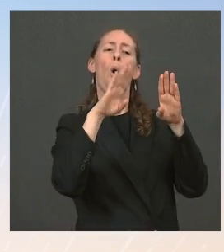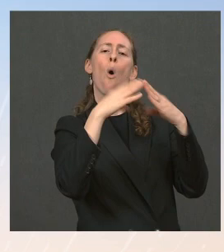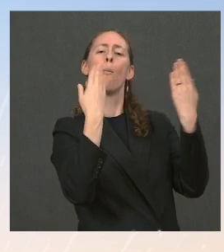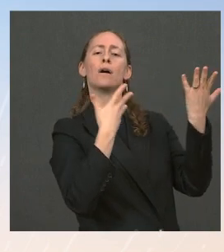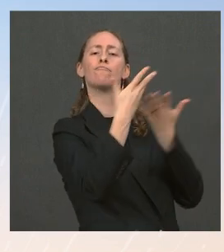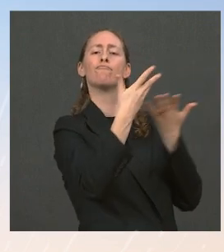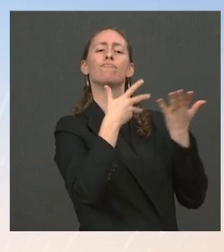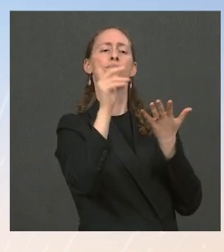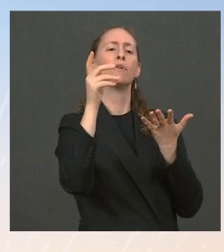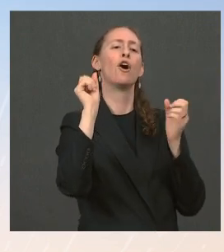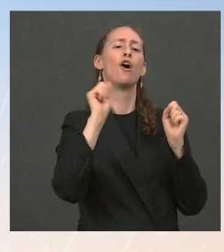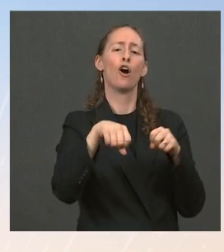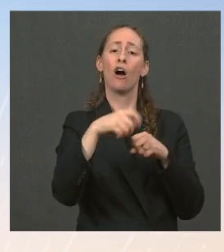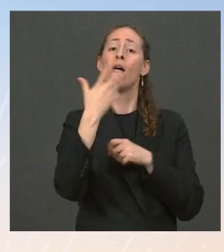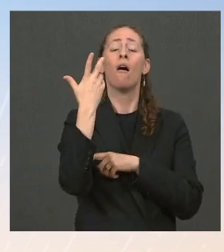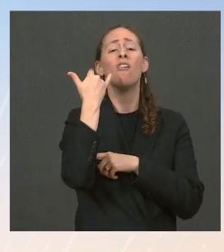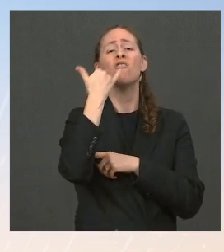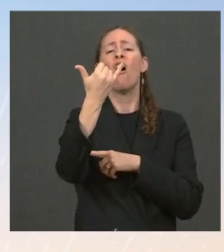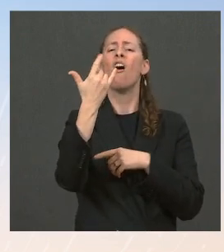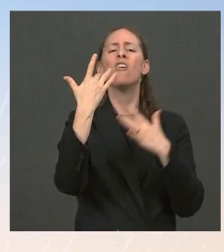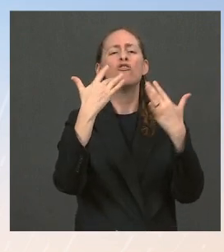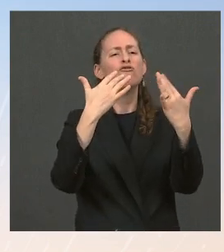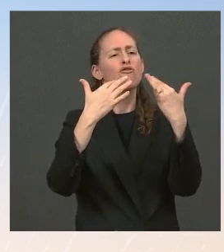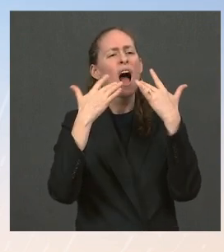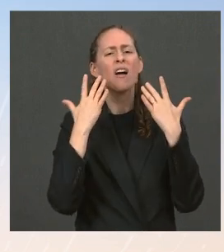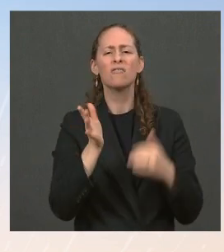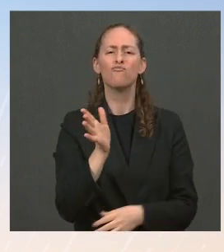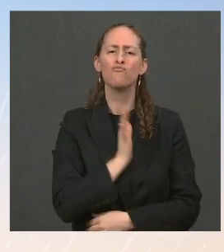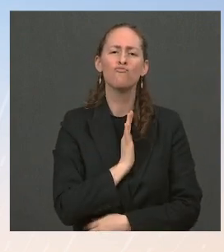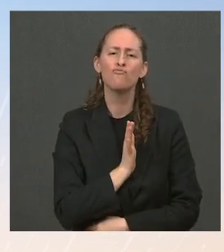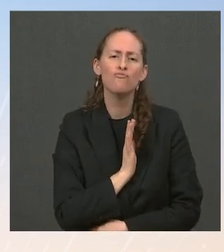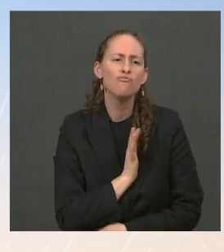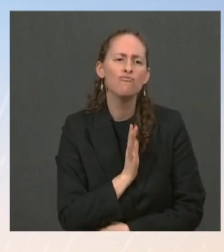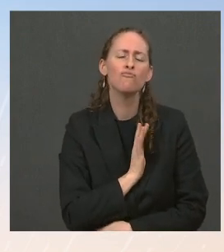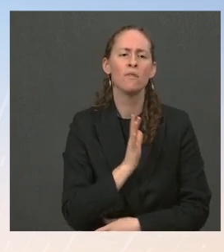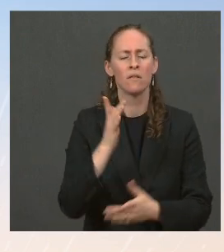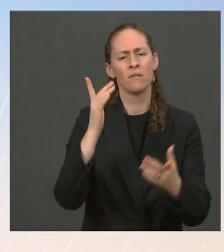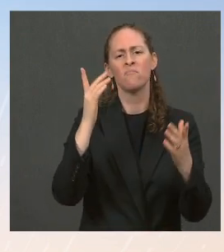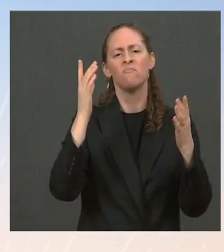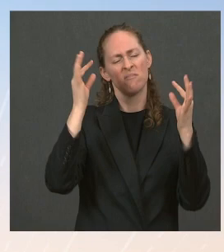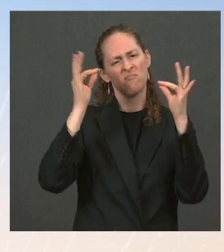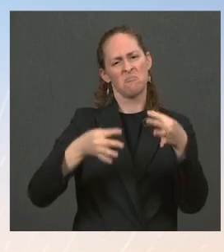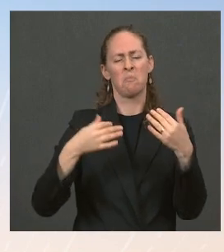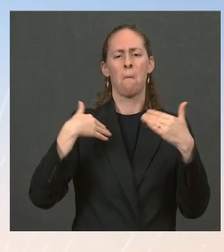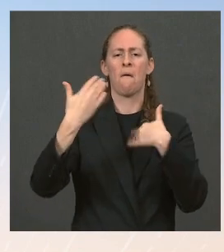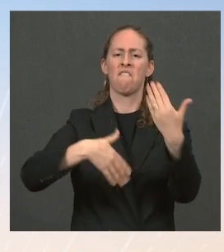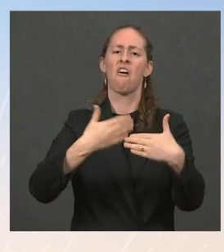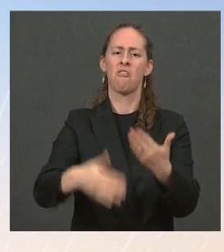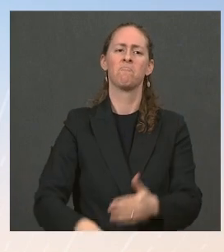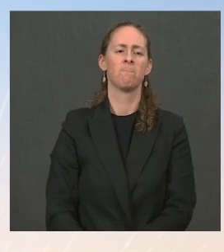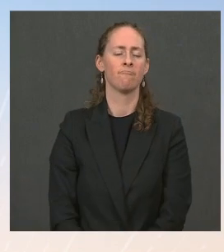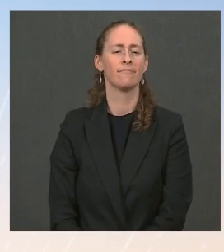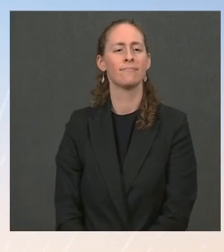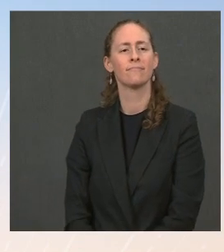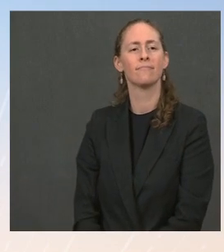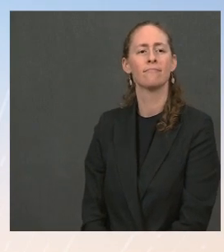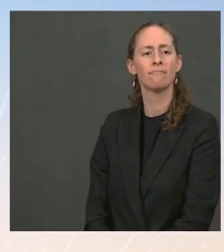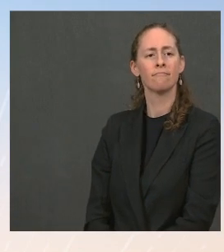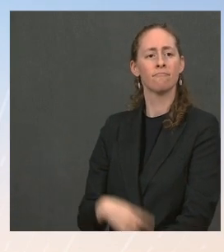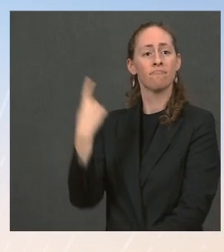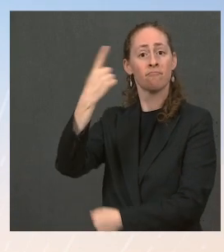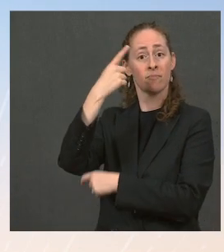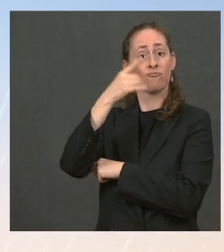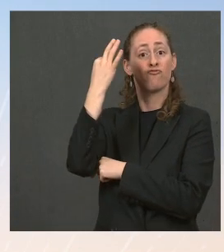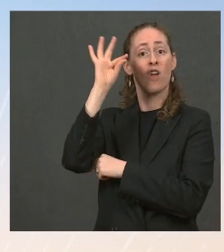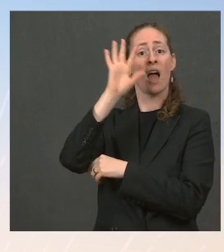a friendly call. And there was agreement that we wanted to move forward in our relationship. The French translation said that open